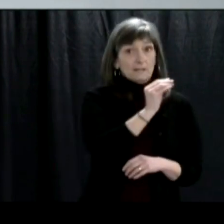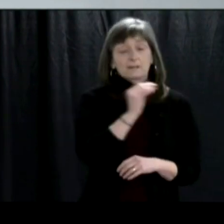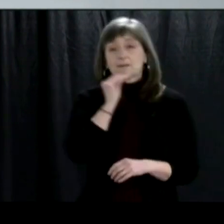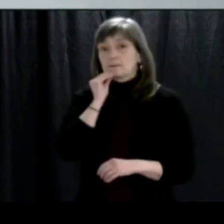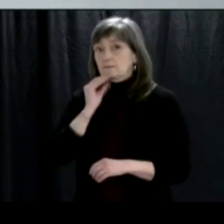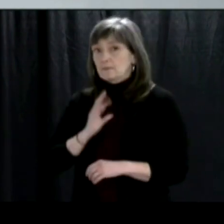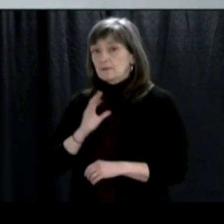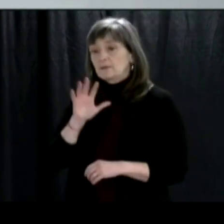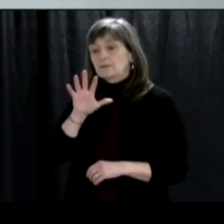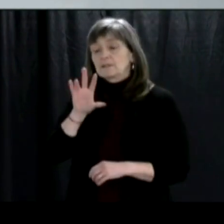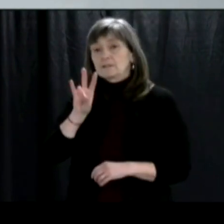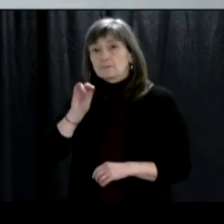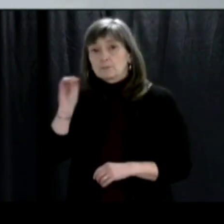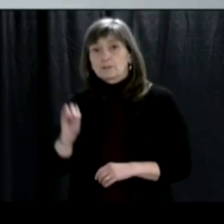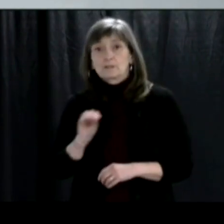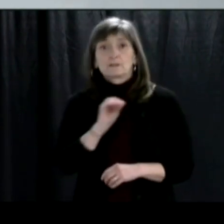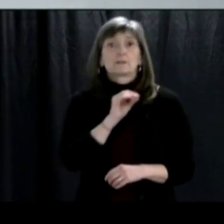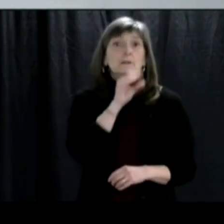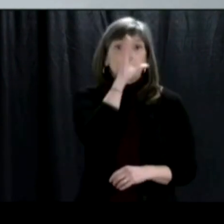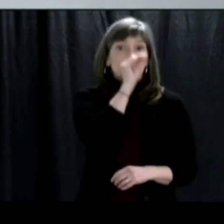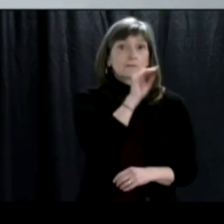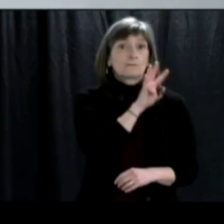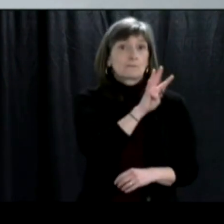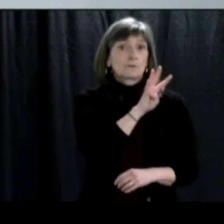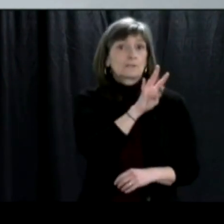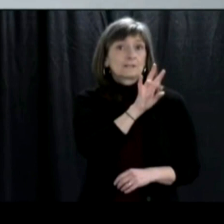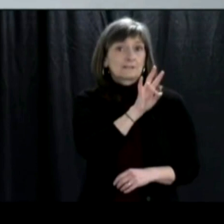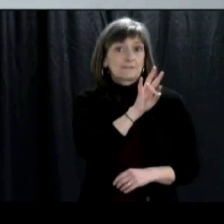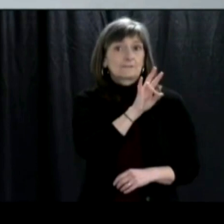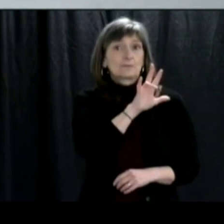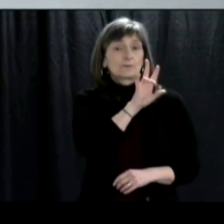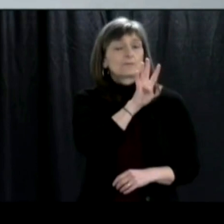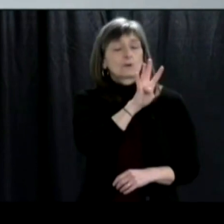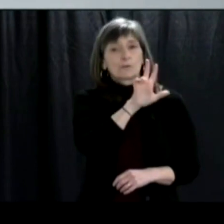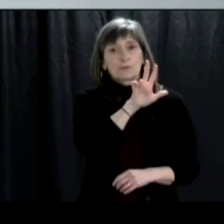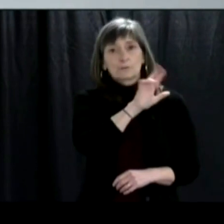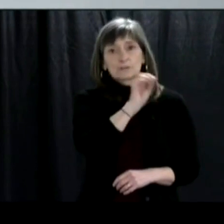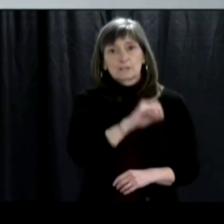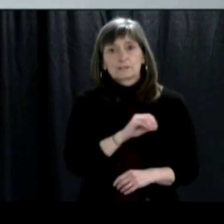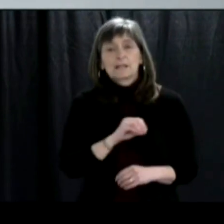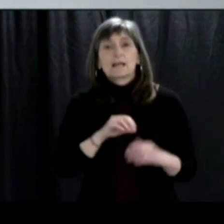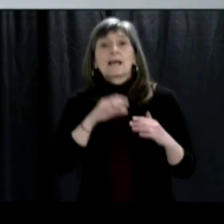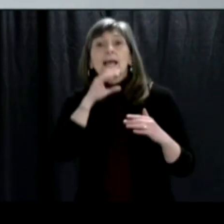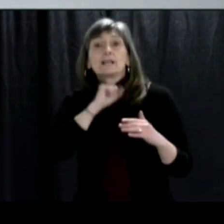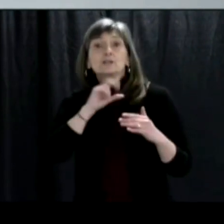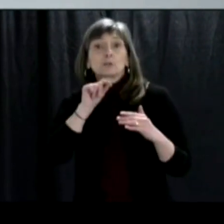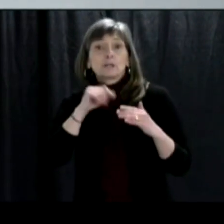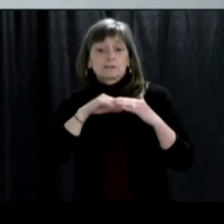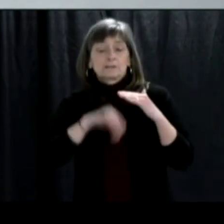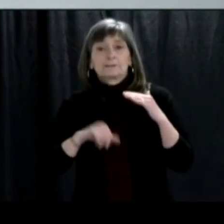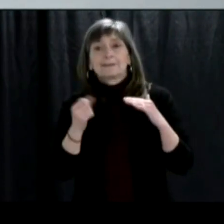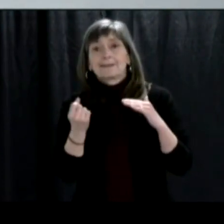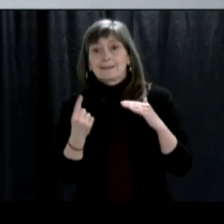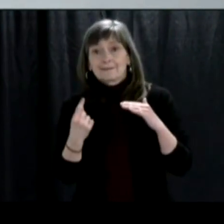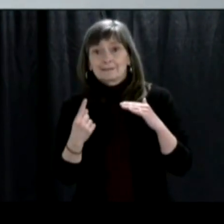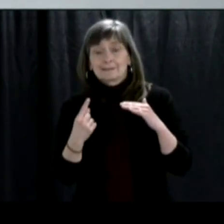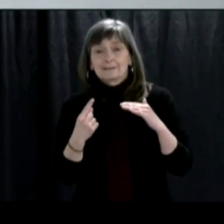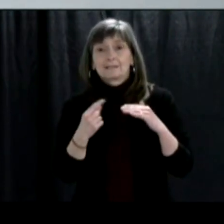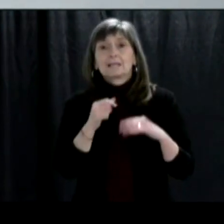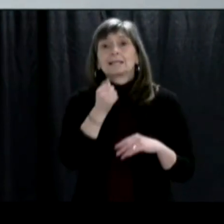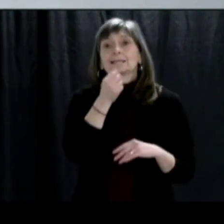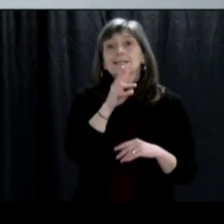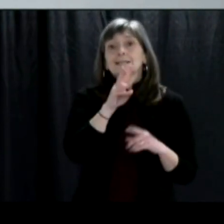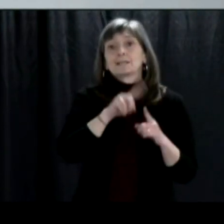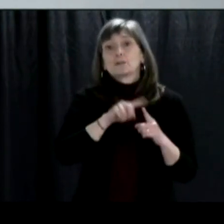and 43% are male. We have 11 people under the age of 20, 16 between 20